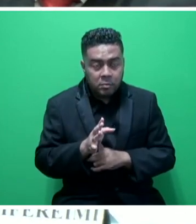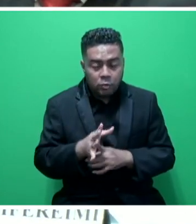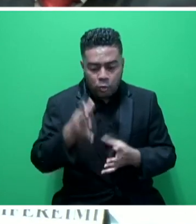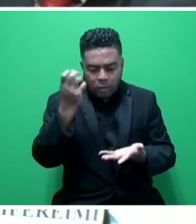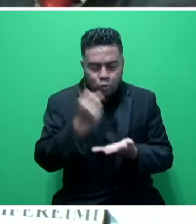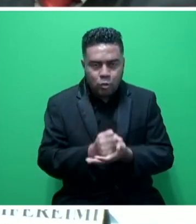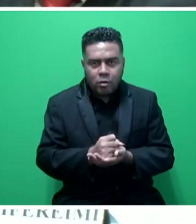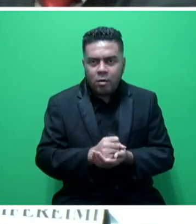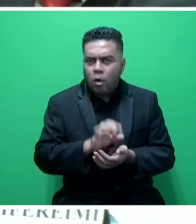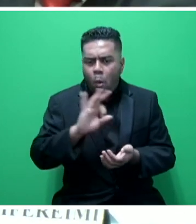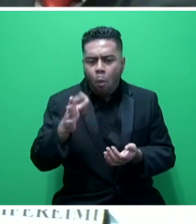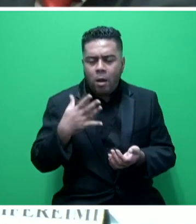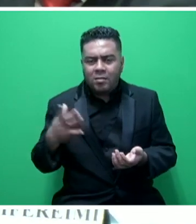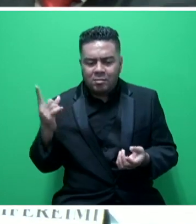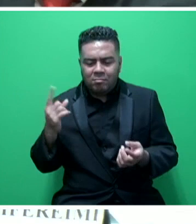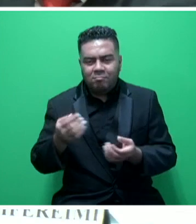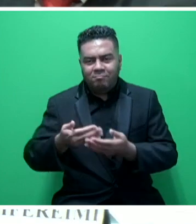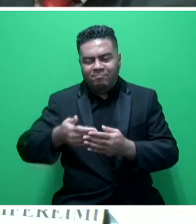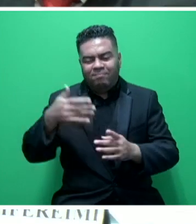ensuring that no one is left behind.